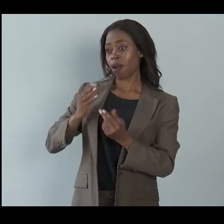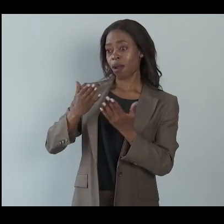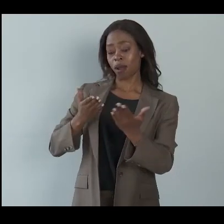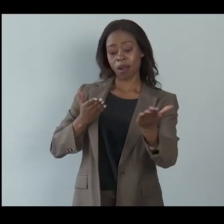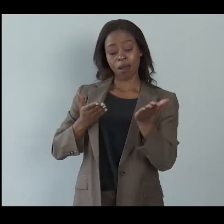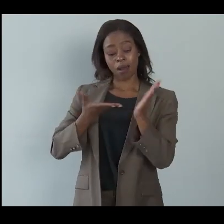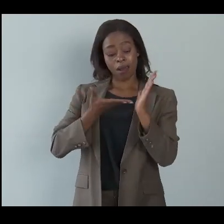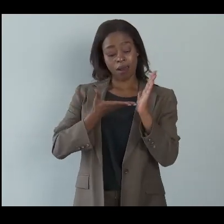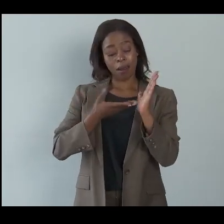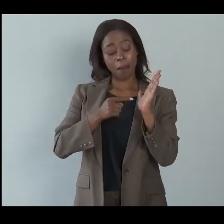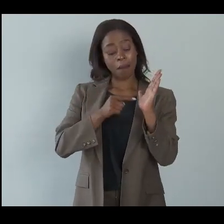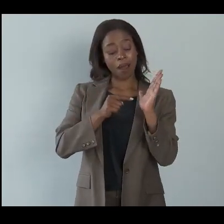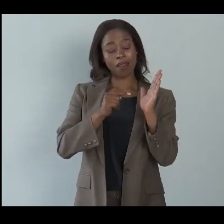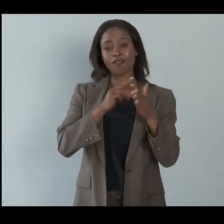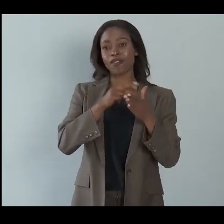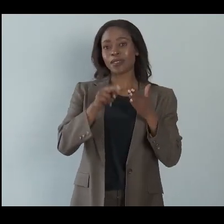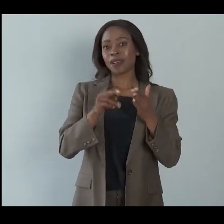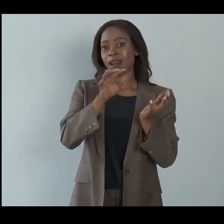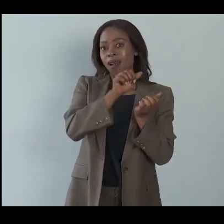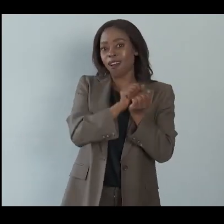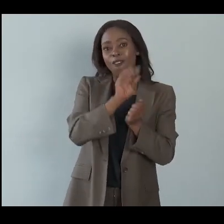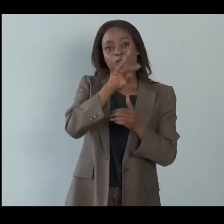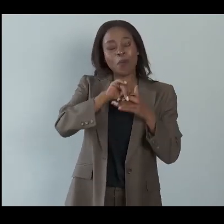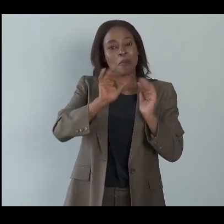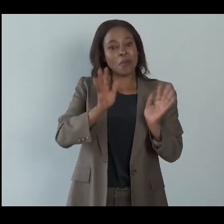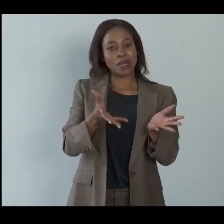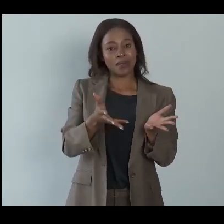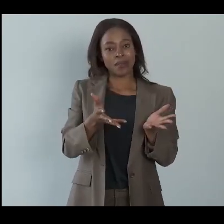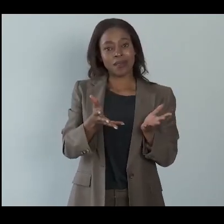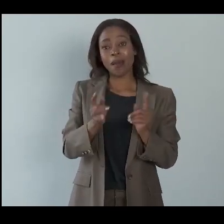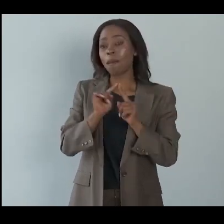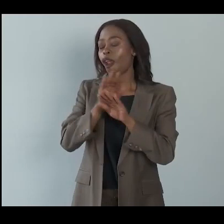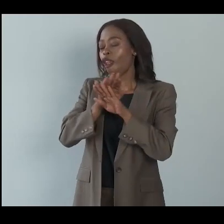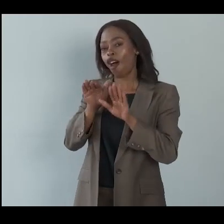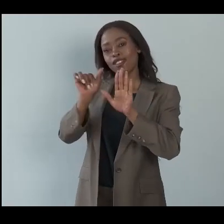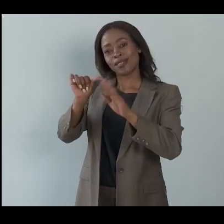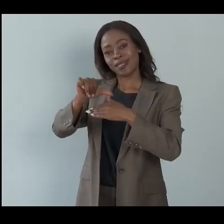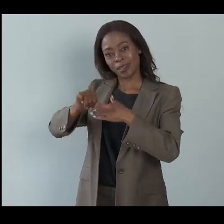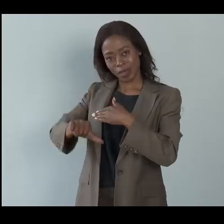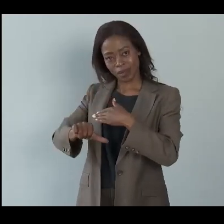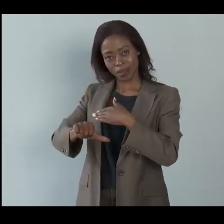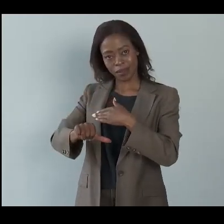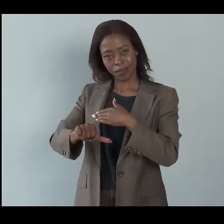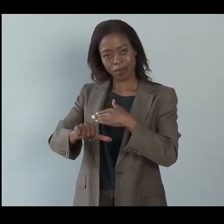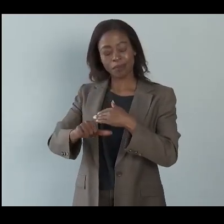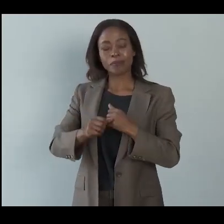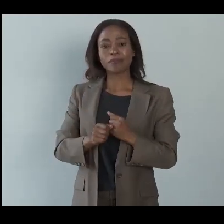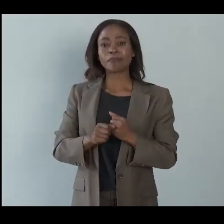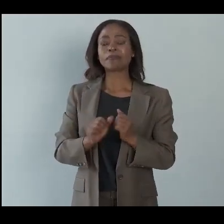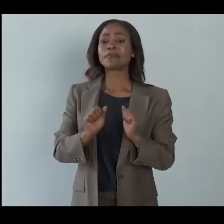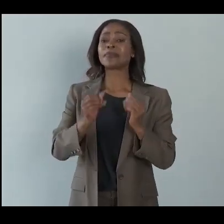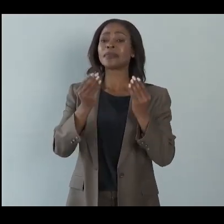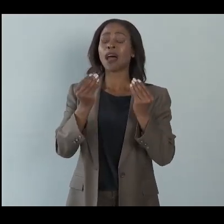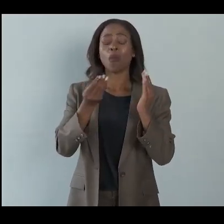results only include 4 months of the ATM business performance versus 6 months in the prior period. In addition to our statutory